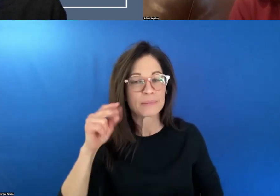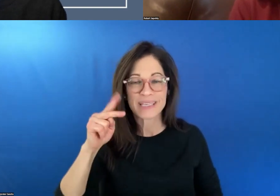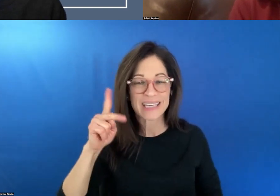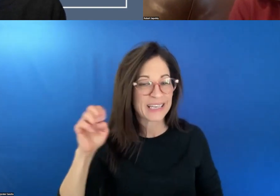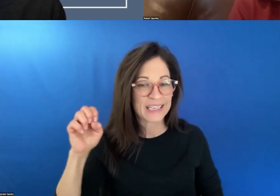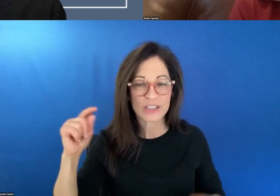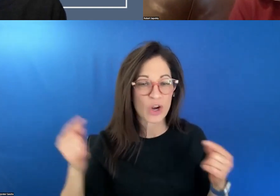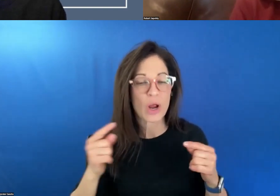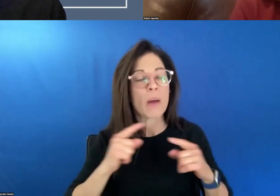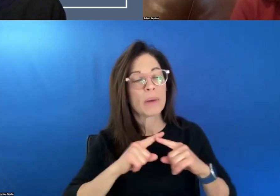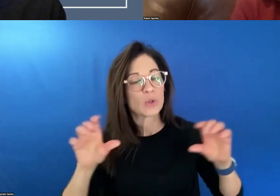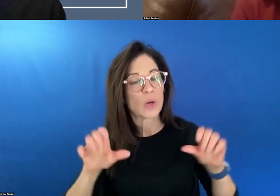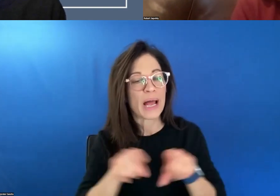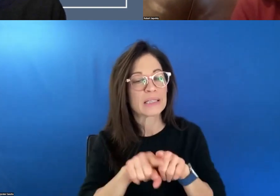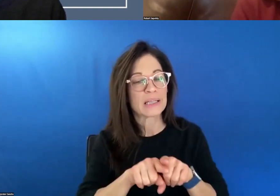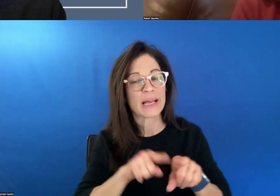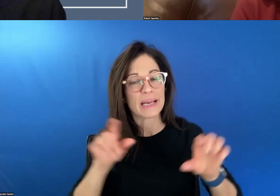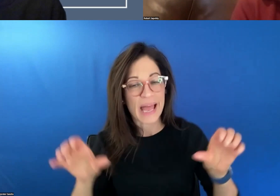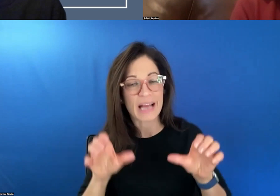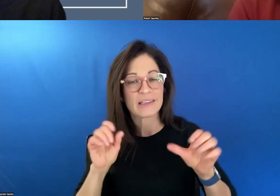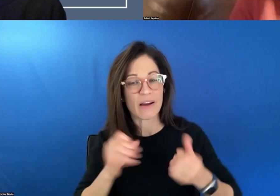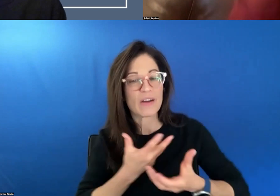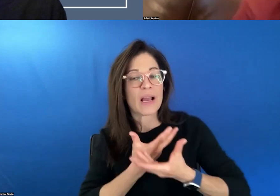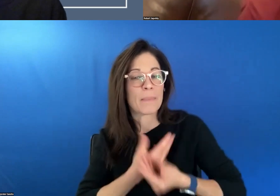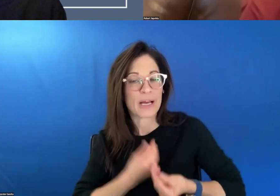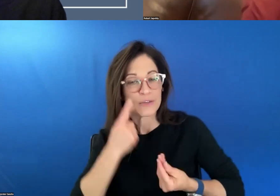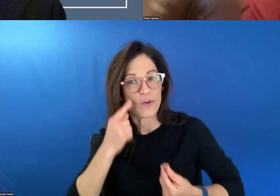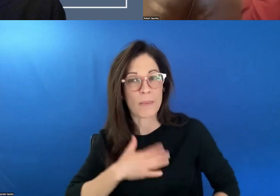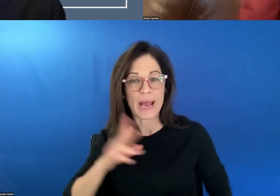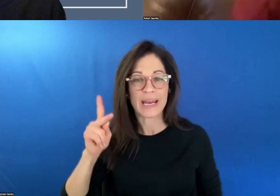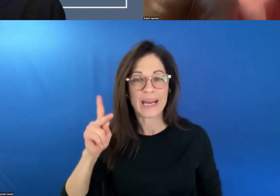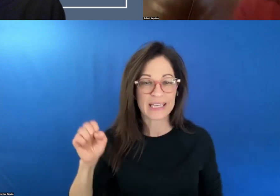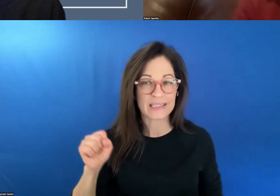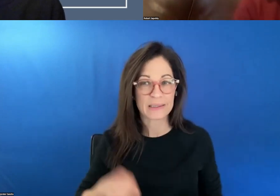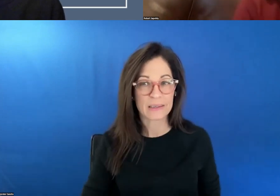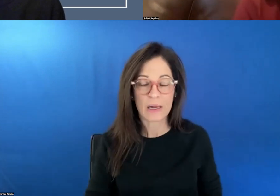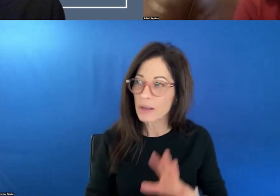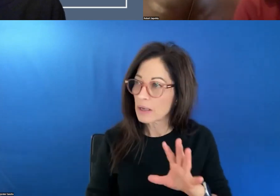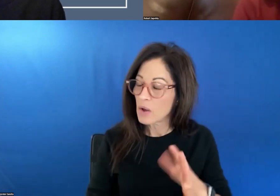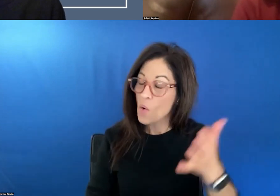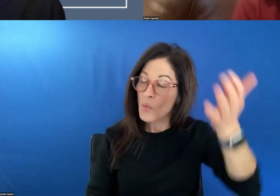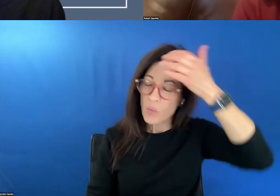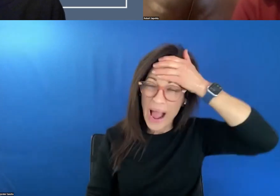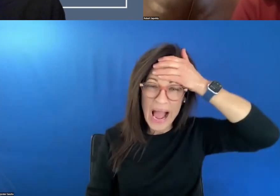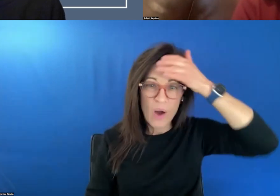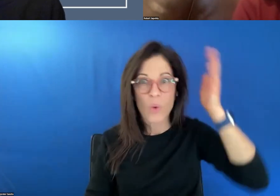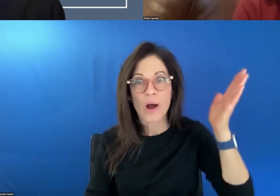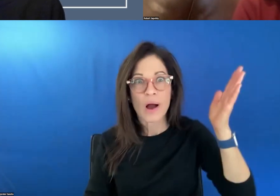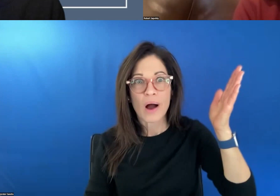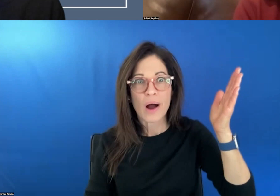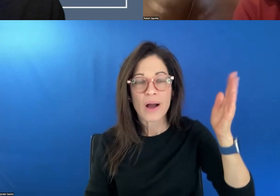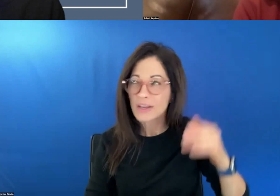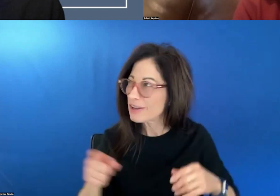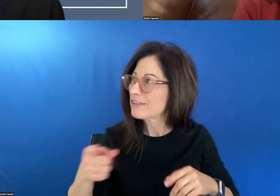as an act of compassion for my knees. I said, whoa, this guy is like from a different